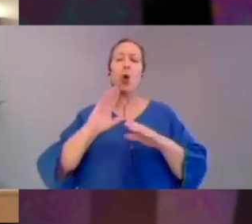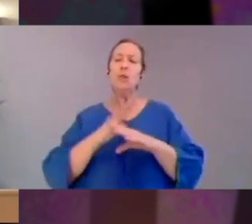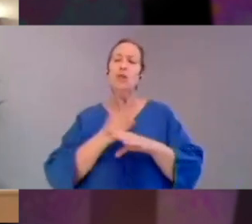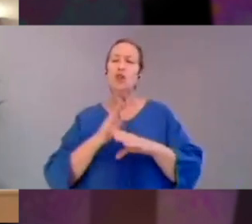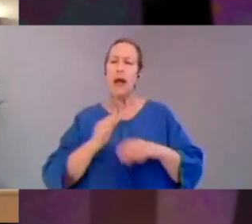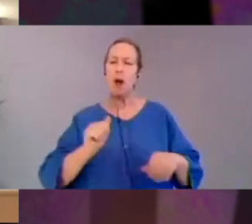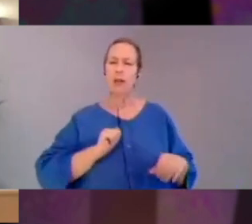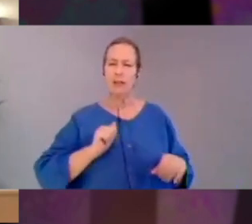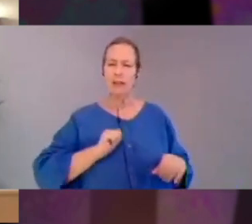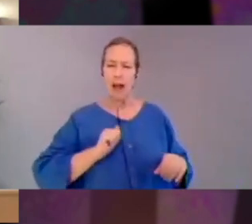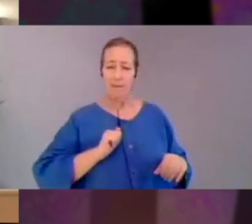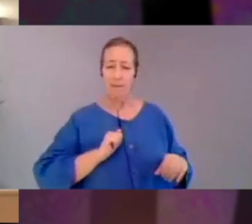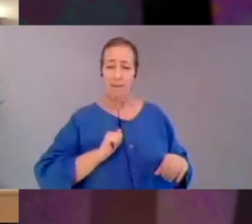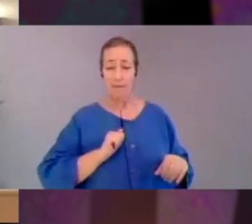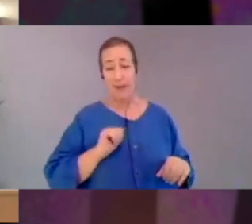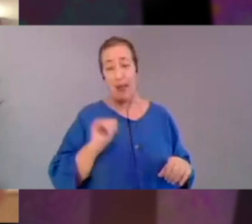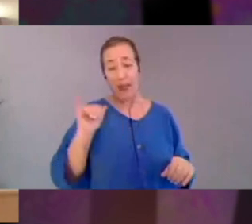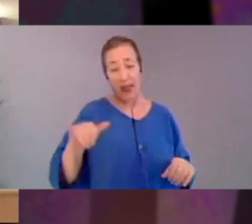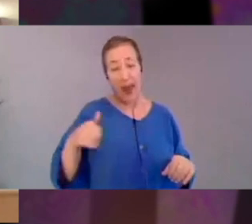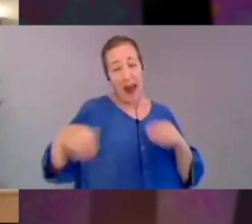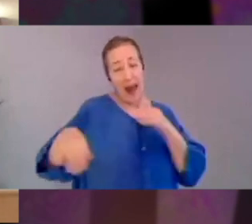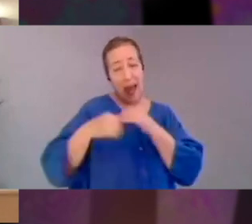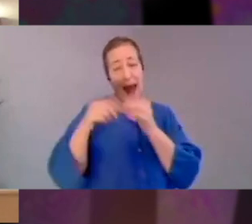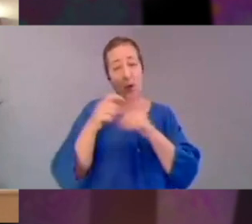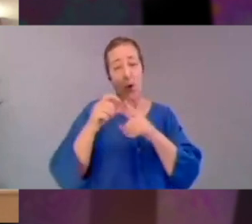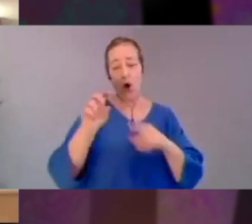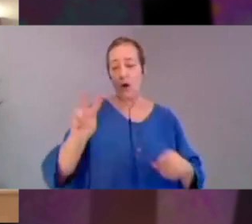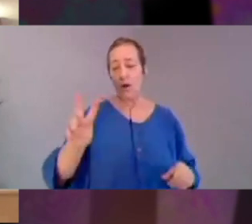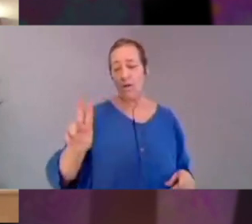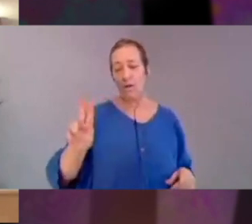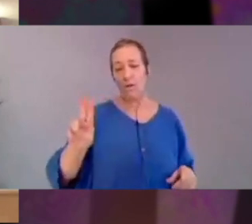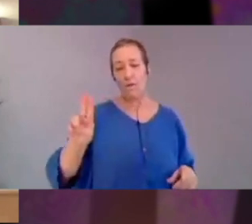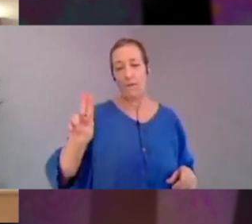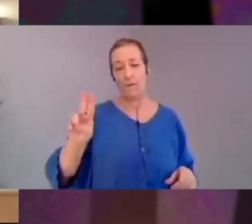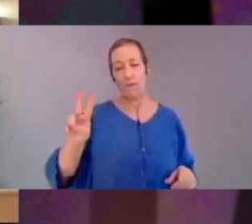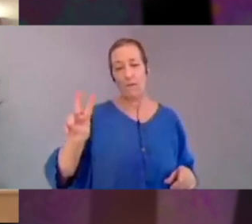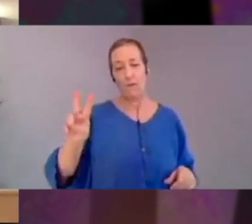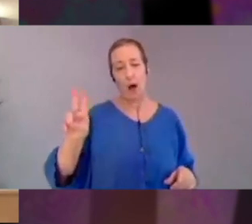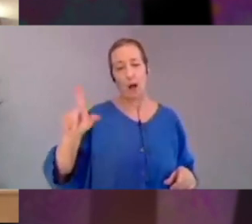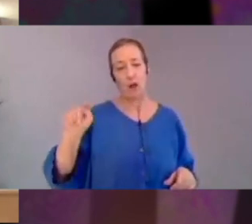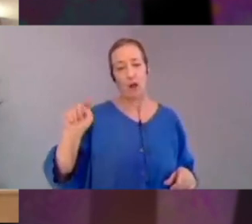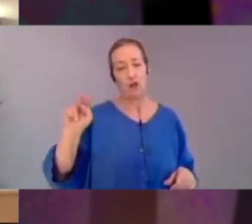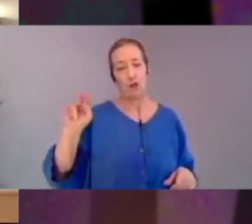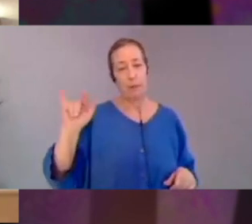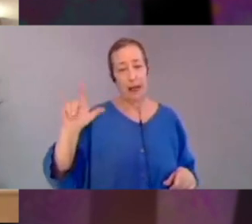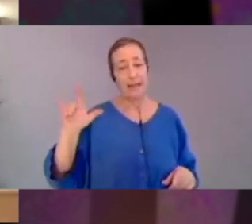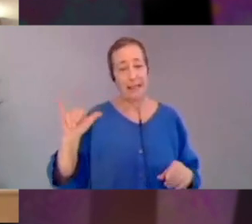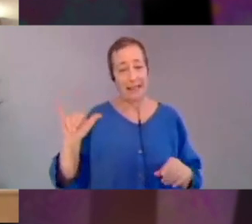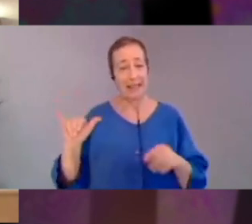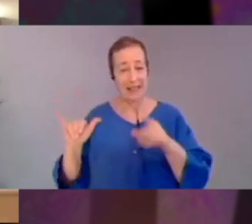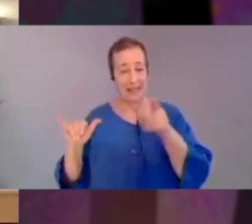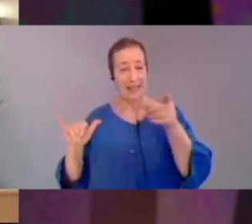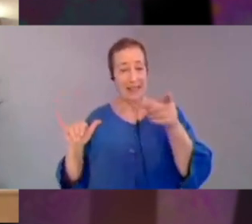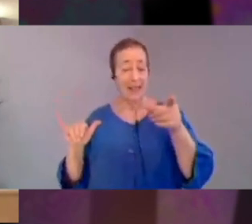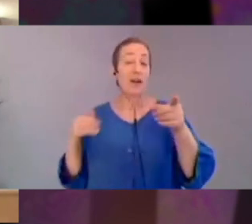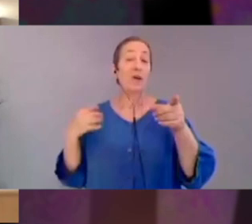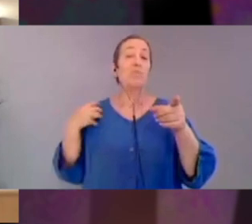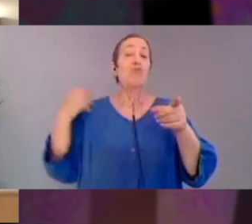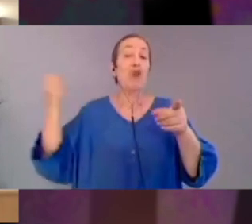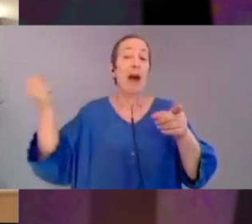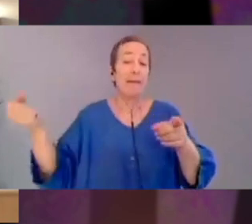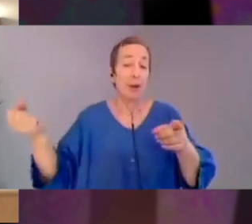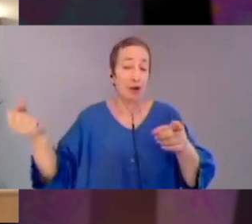it's okay, which is vulnerability. Like folks who are willing to put themselves out there, and bravery was the word you used, which to me sometimes relates to